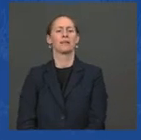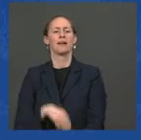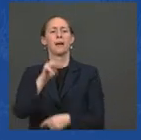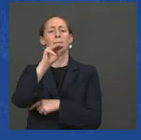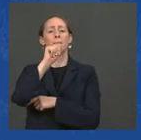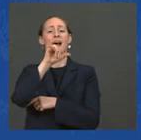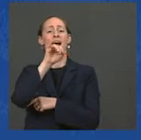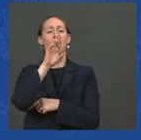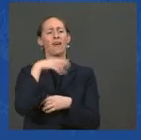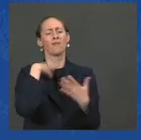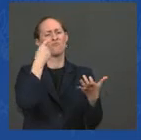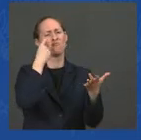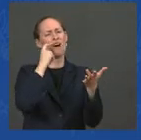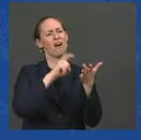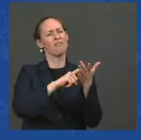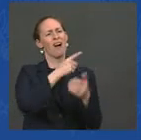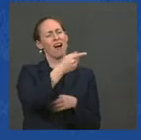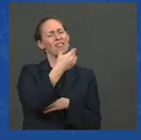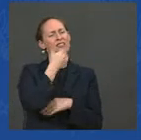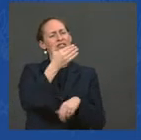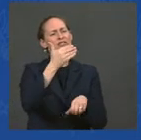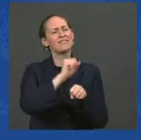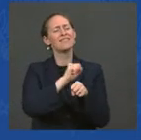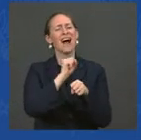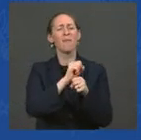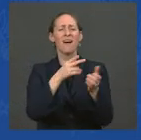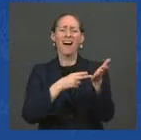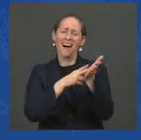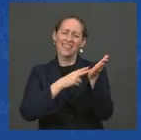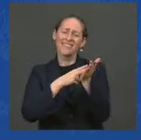great job. No, I really mean it. I'm a big fan. And